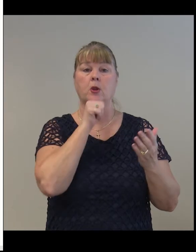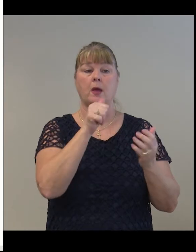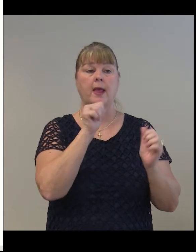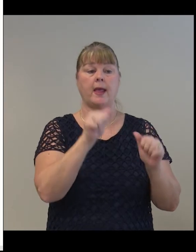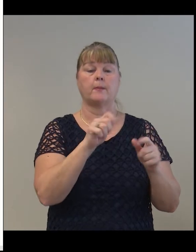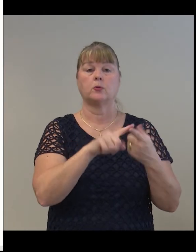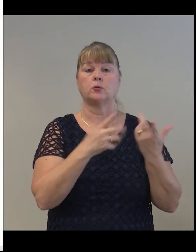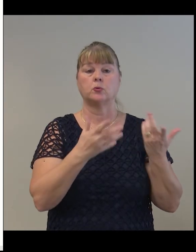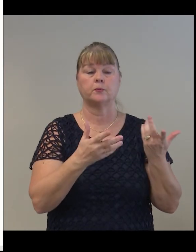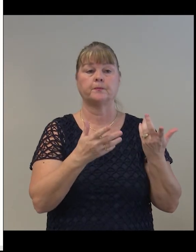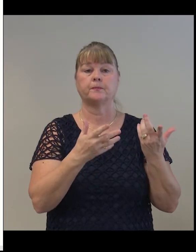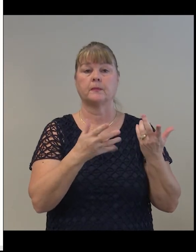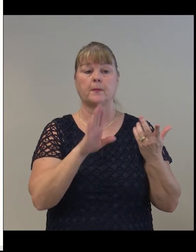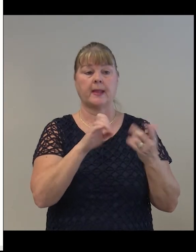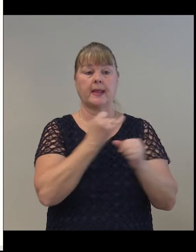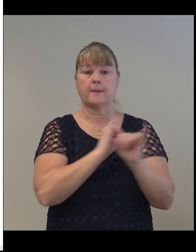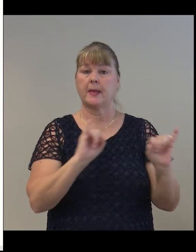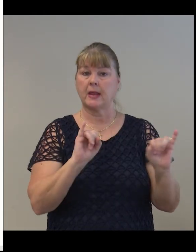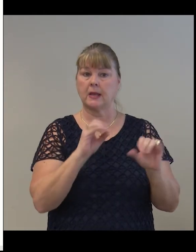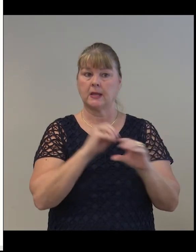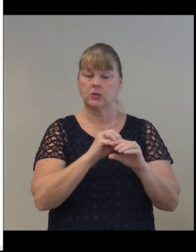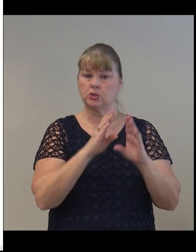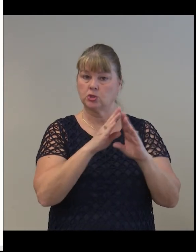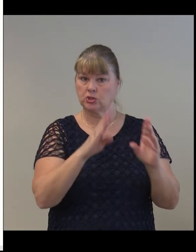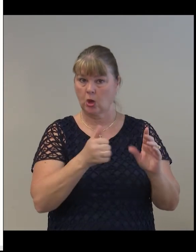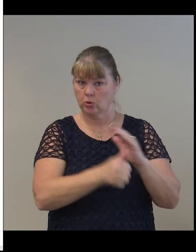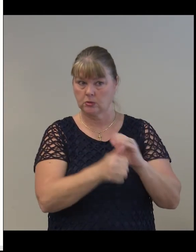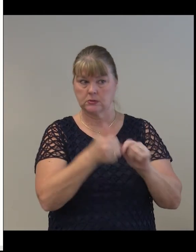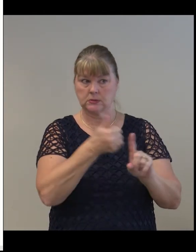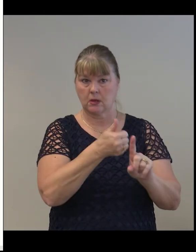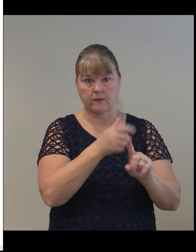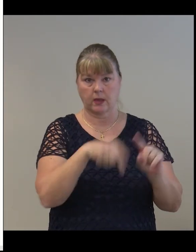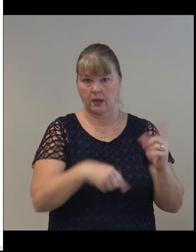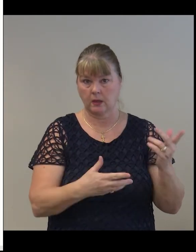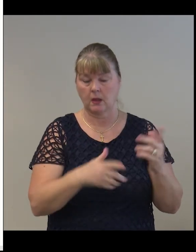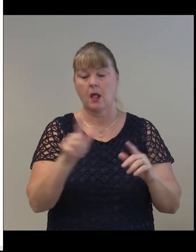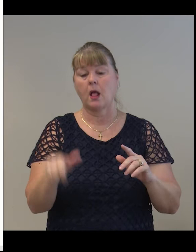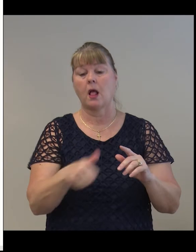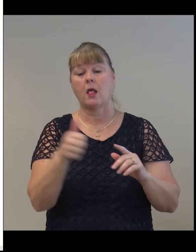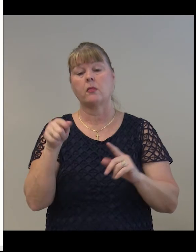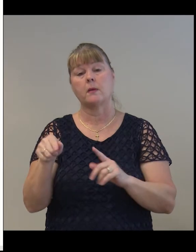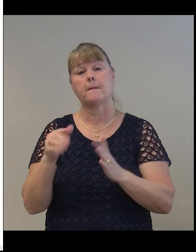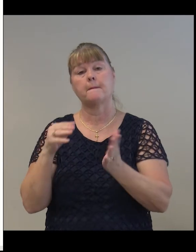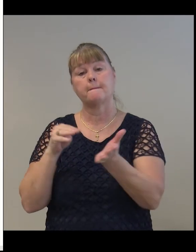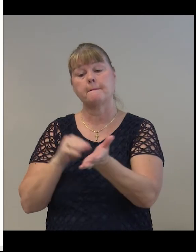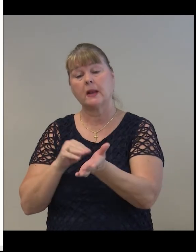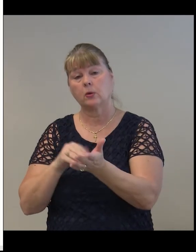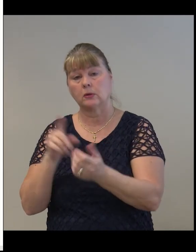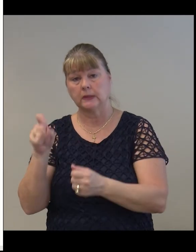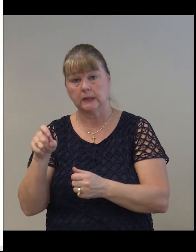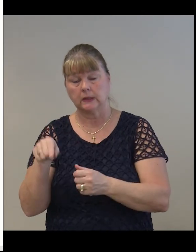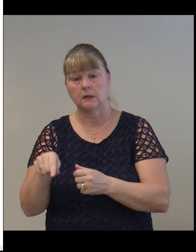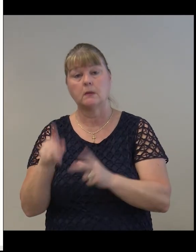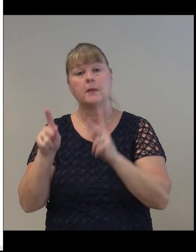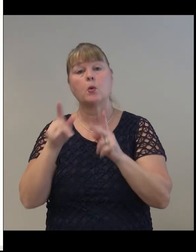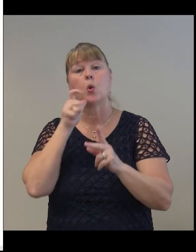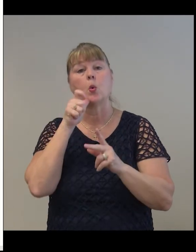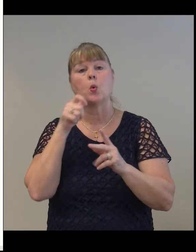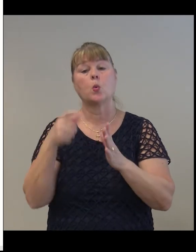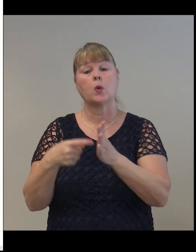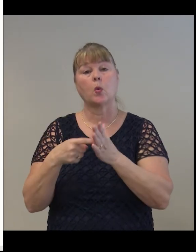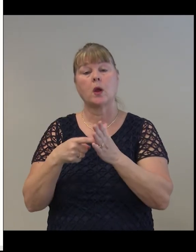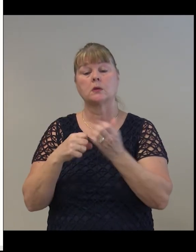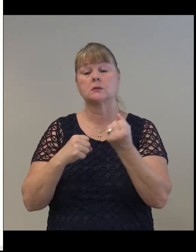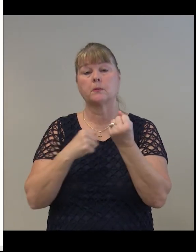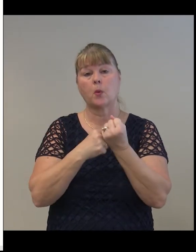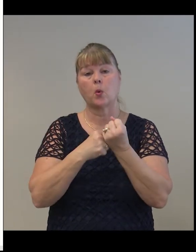they may not be able to be independent in a shelter by themselves. Now, on the other end, you have medical needs. Now, these are people